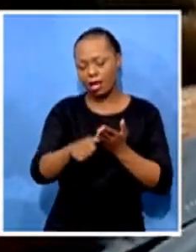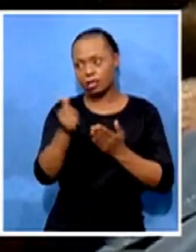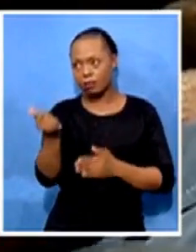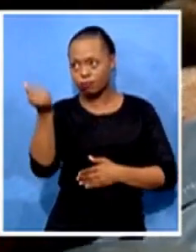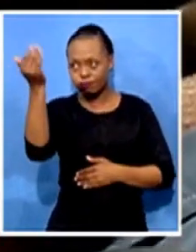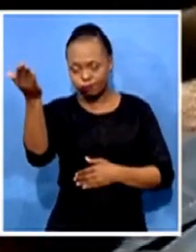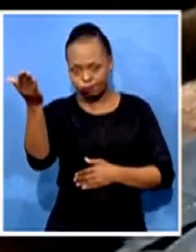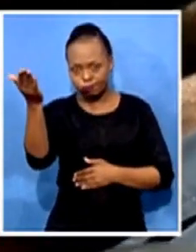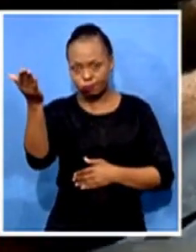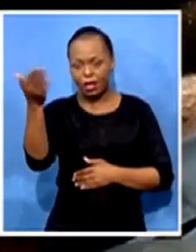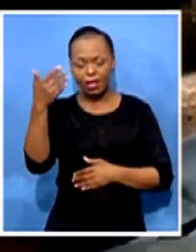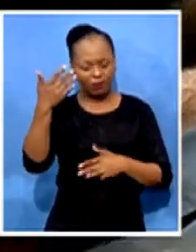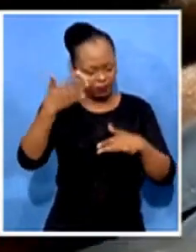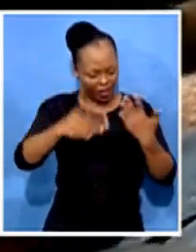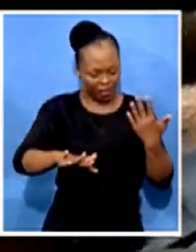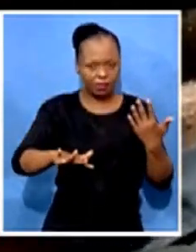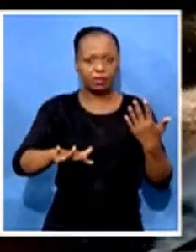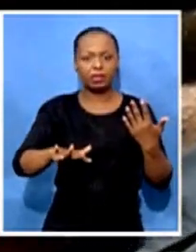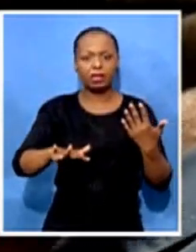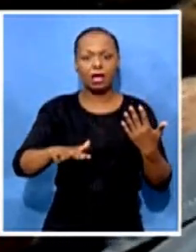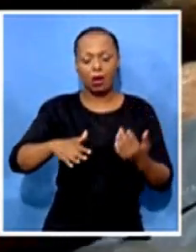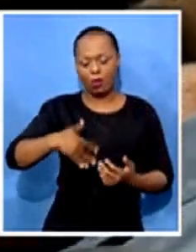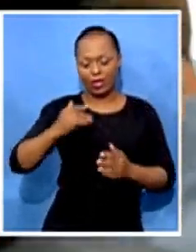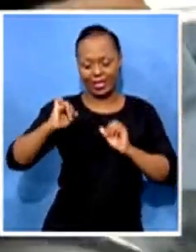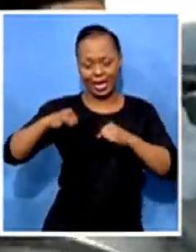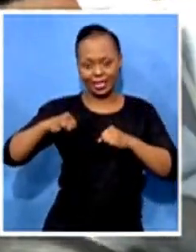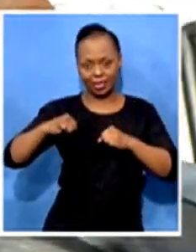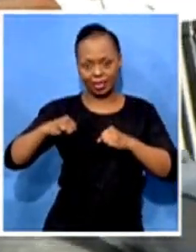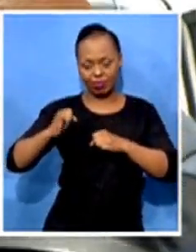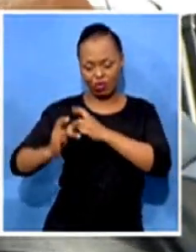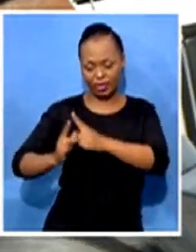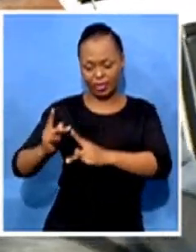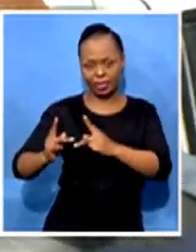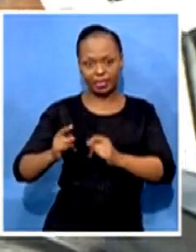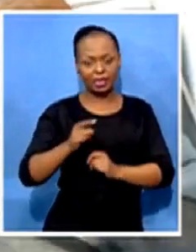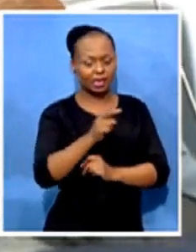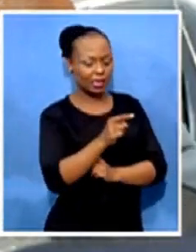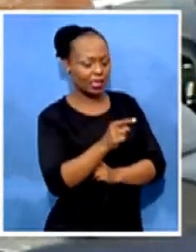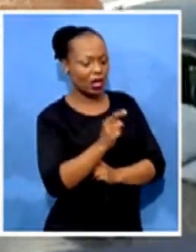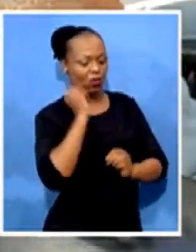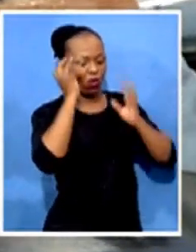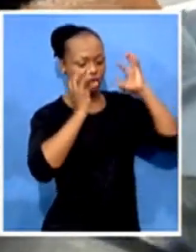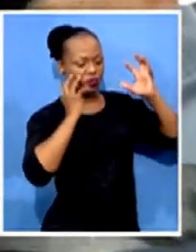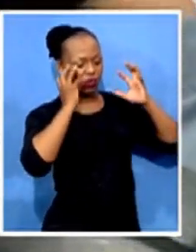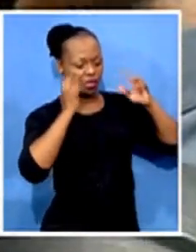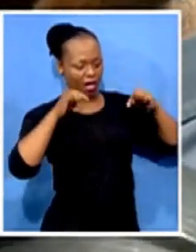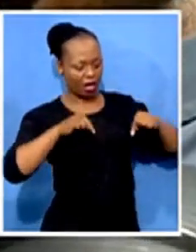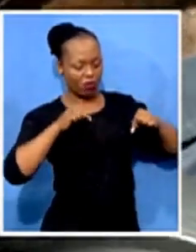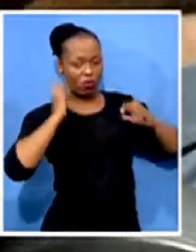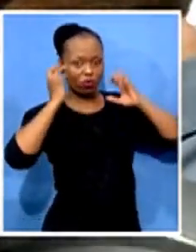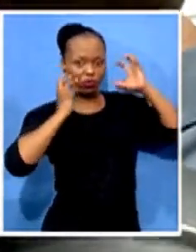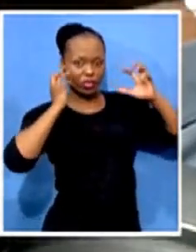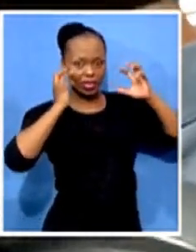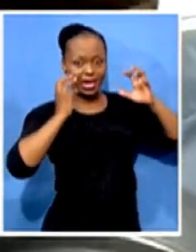agree onto that process. Now them. You see, this is where there's confusion now. The last discussion I had with Mr.